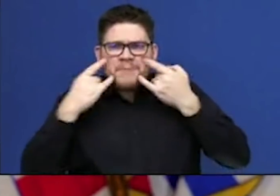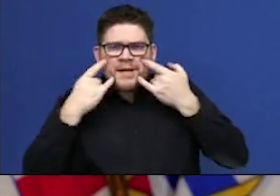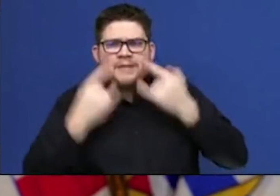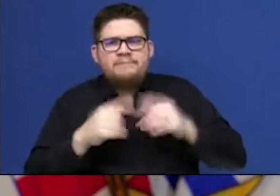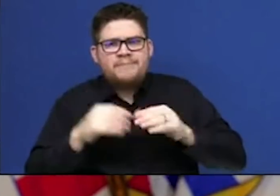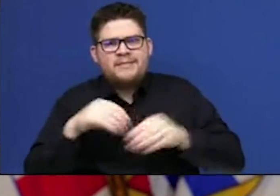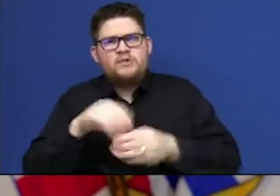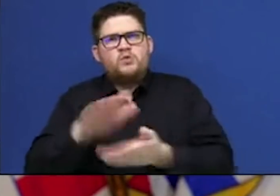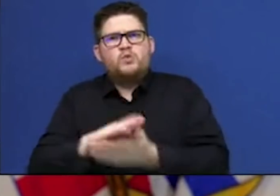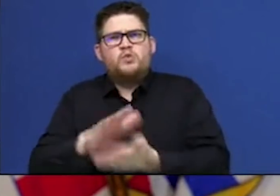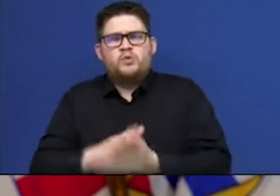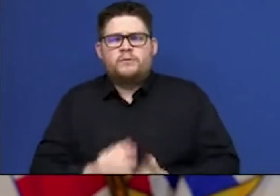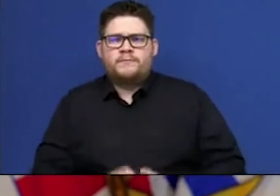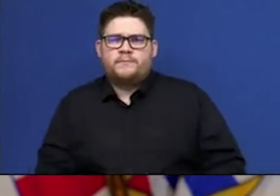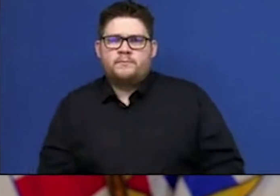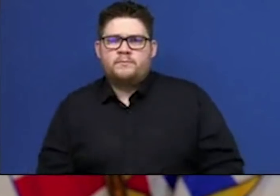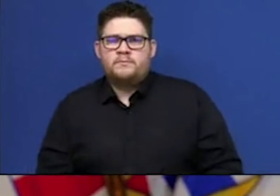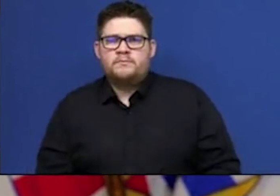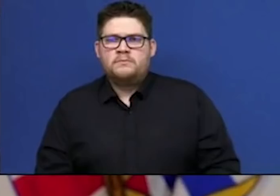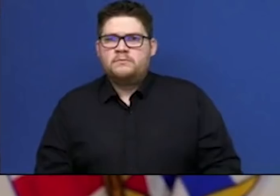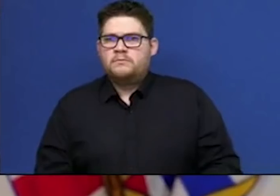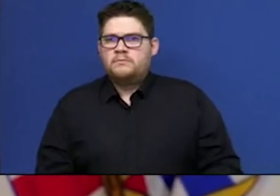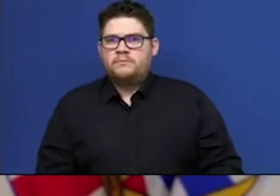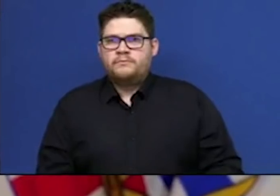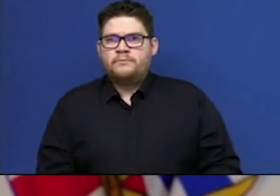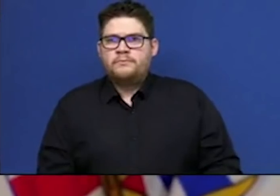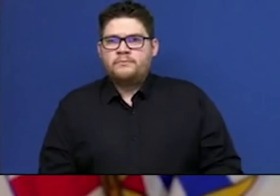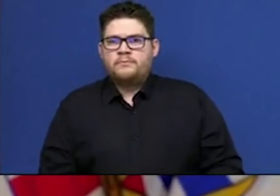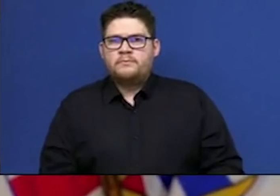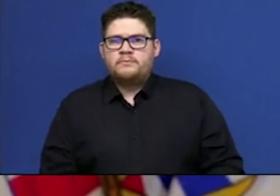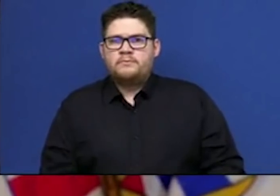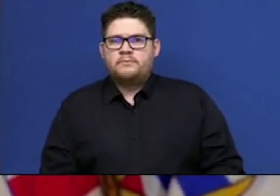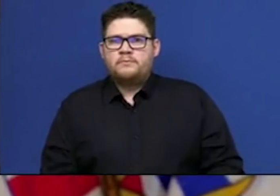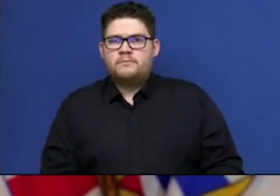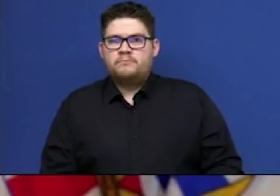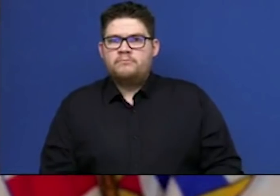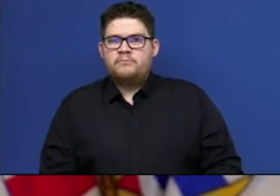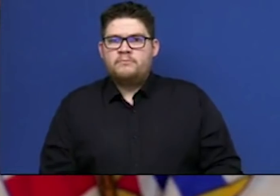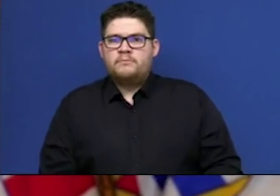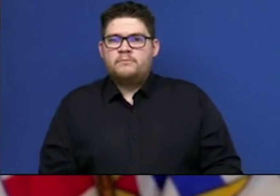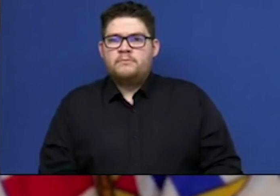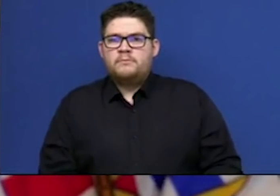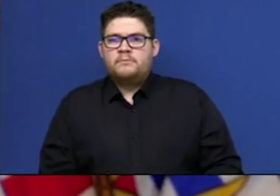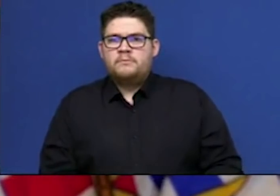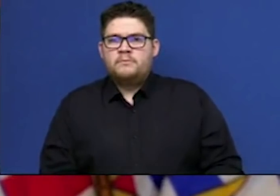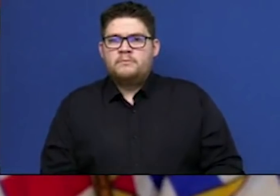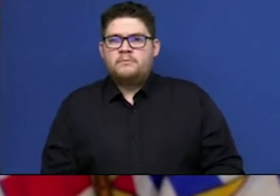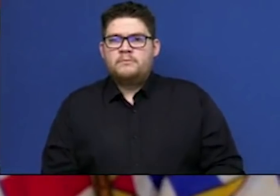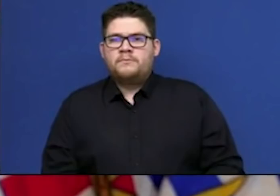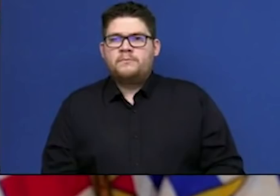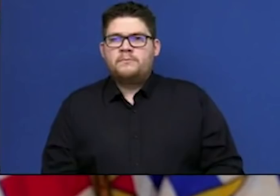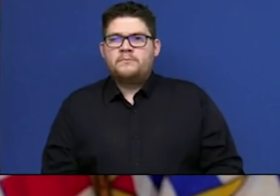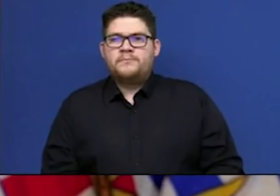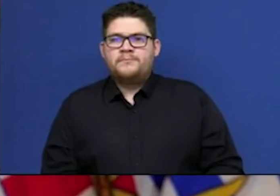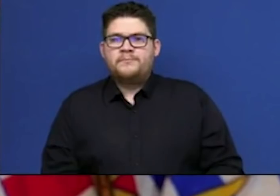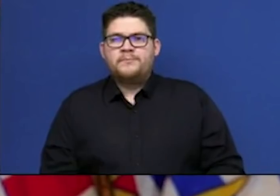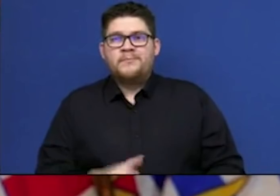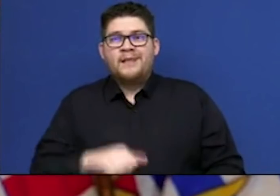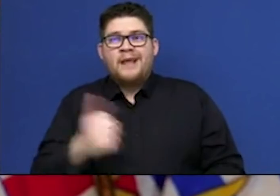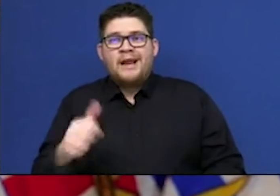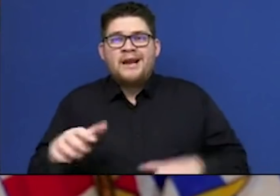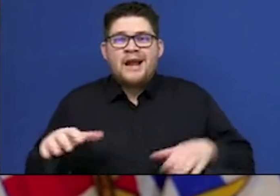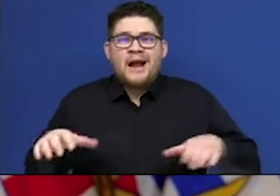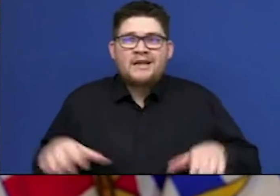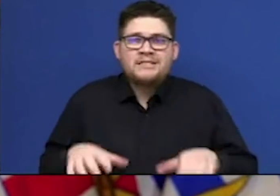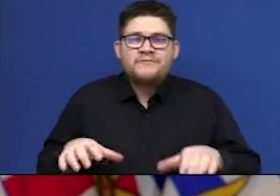Non-essential activities need to be limited to outside only, and with the same group of people. As we've